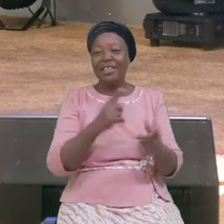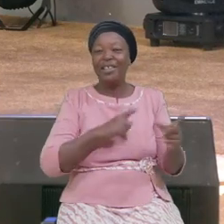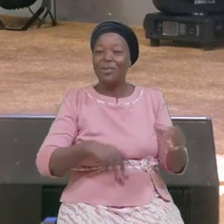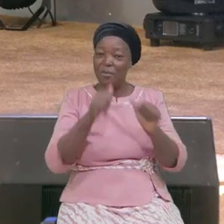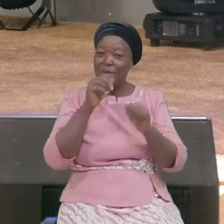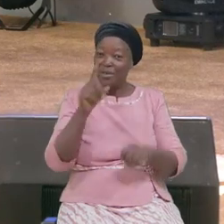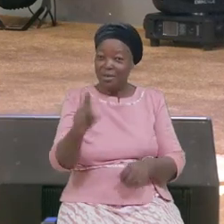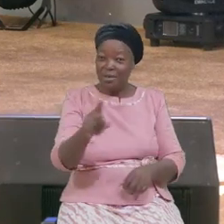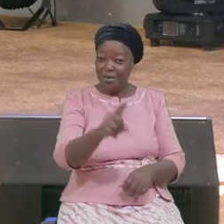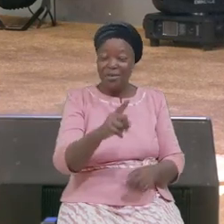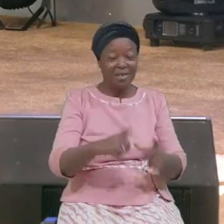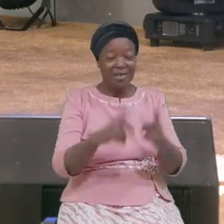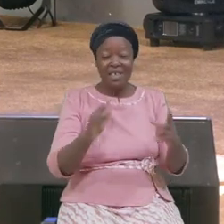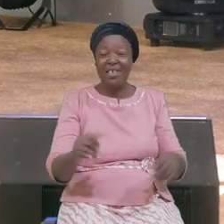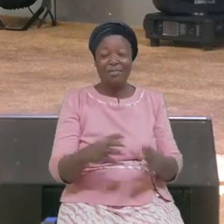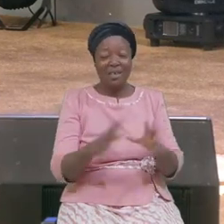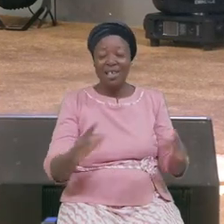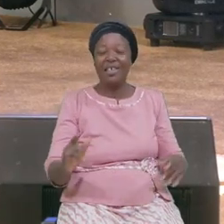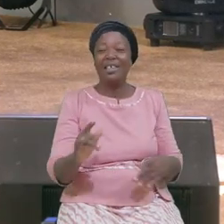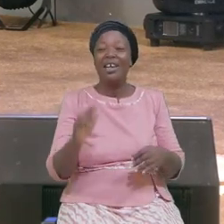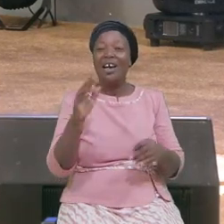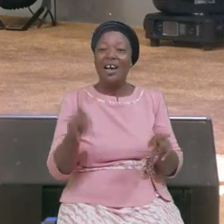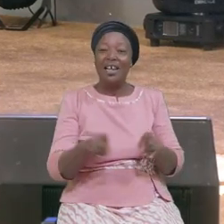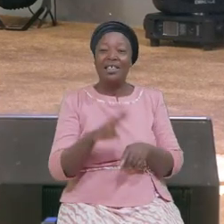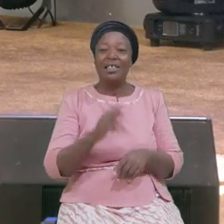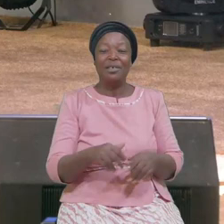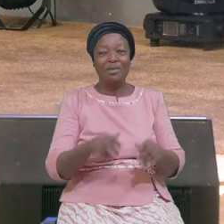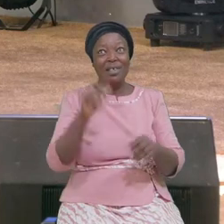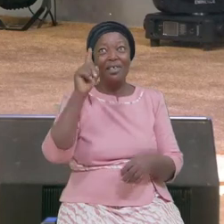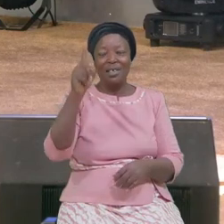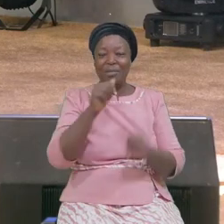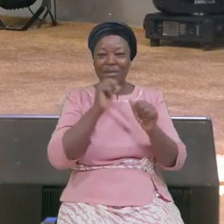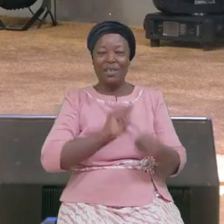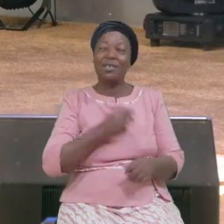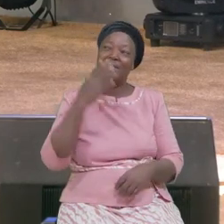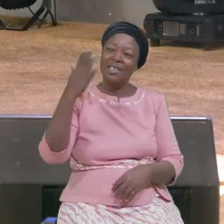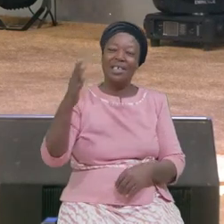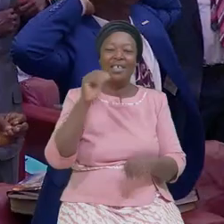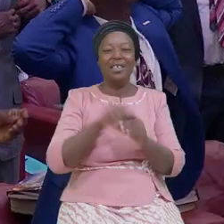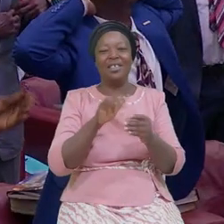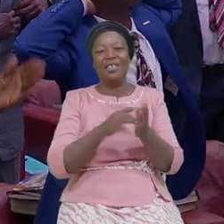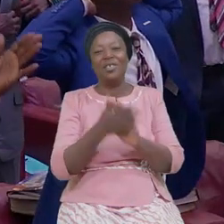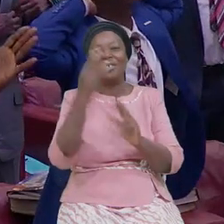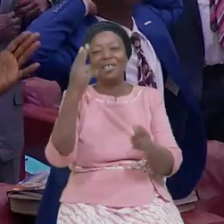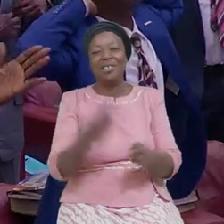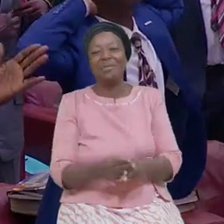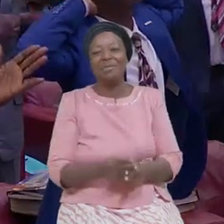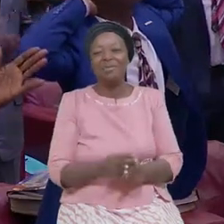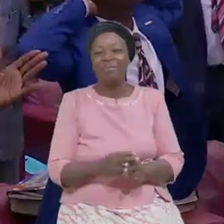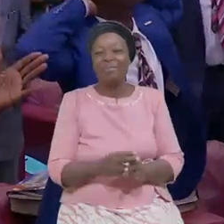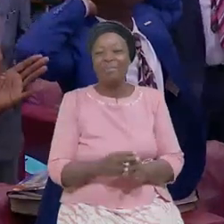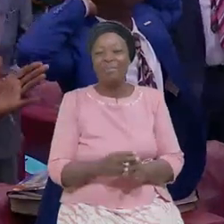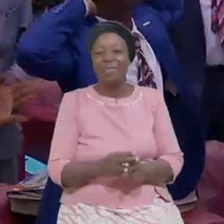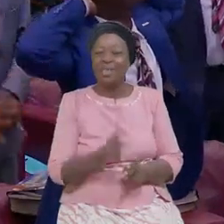you tremendously, abundantly, as He blessed us there, in Jesus' name. Amen.